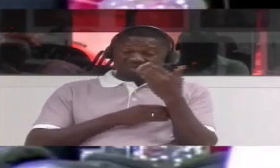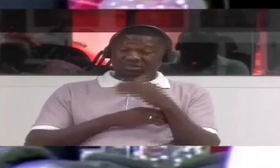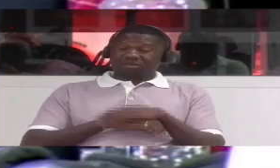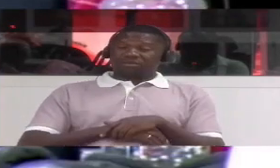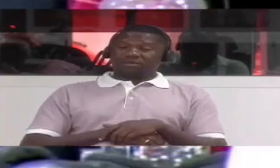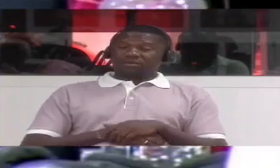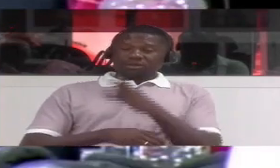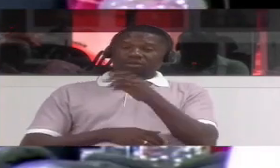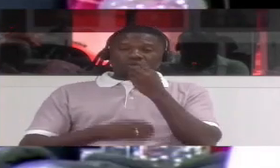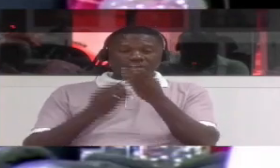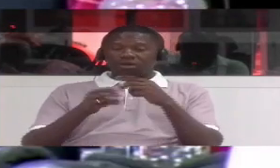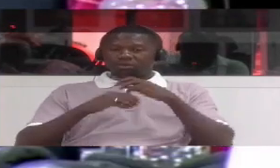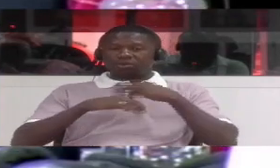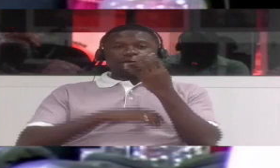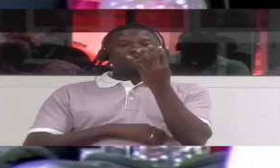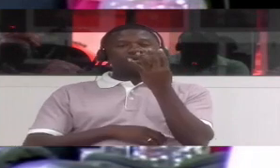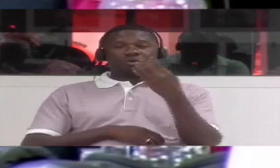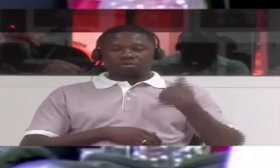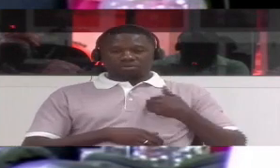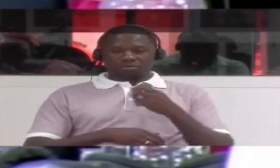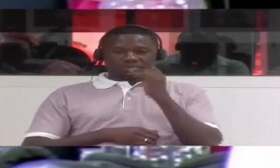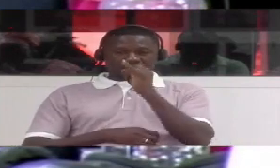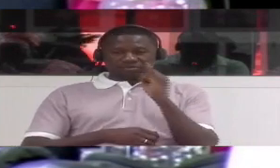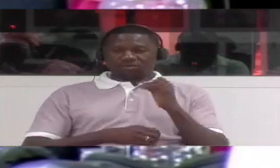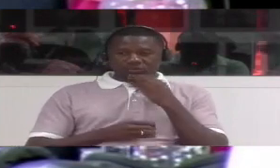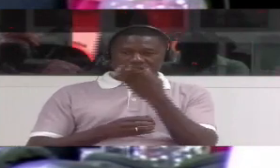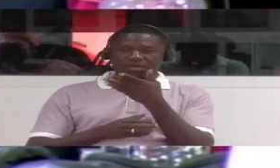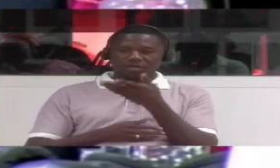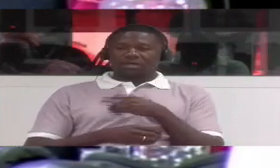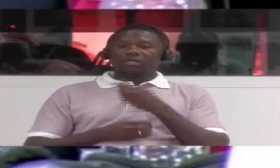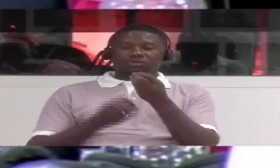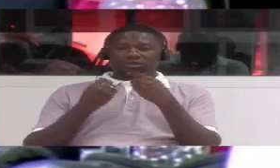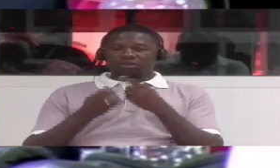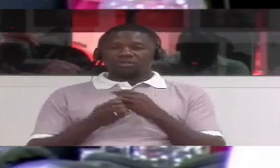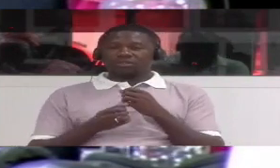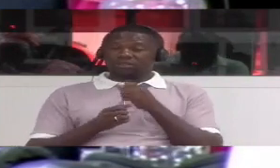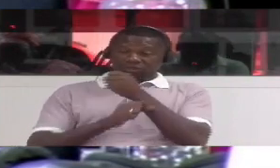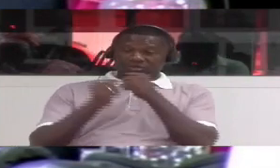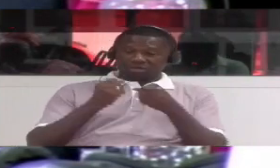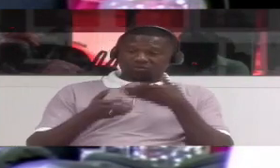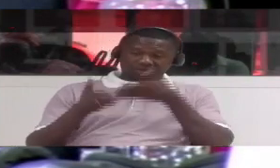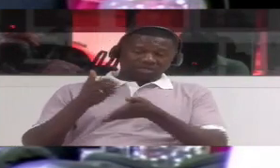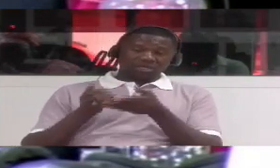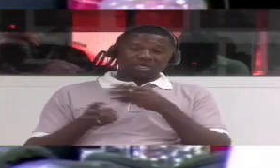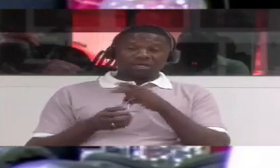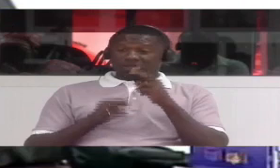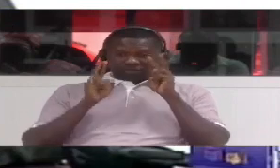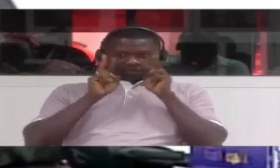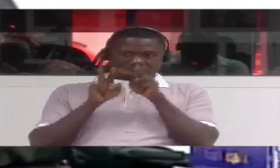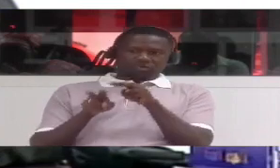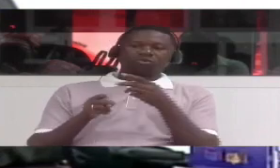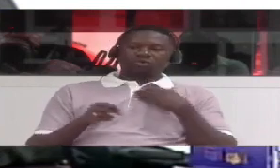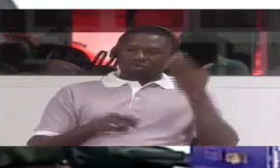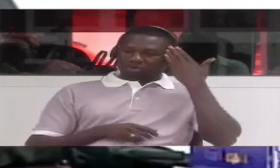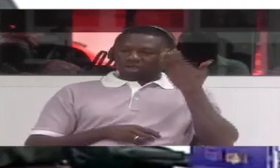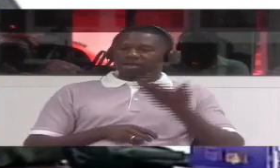who were present. And you told us the condition that you were in, and anyone would have known that you had been tortured. Tell